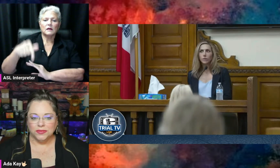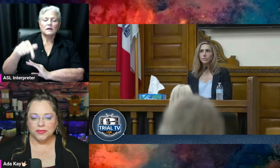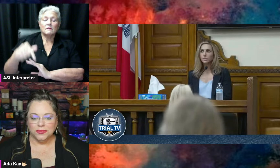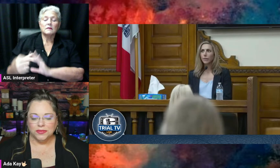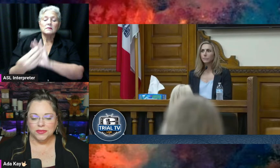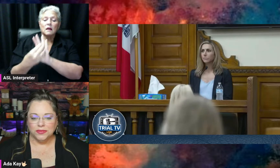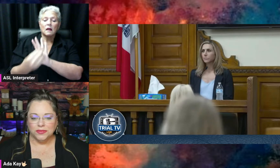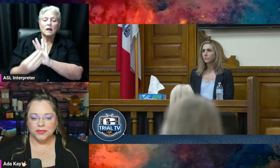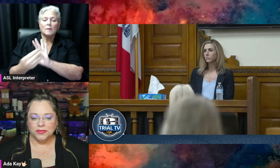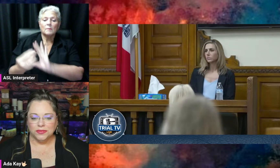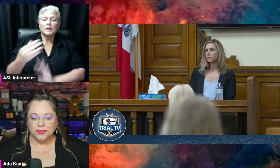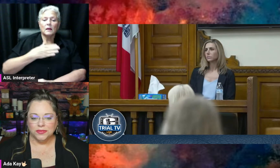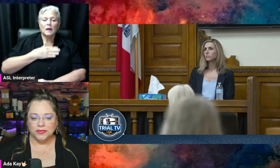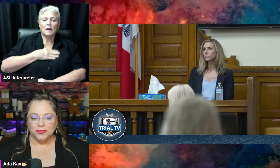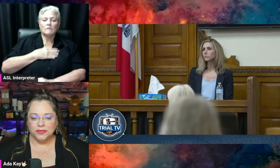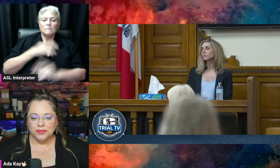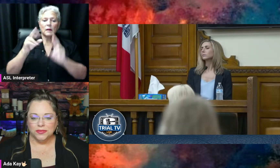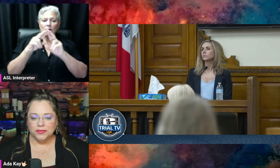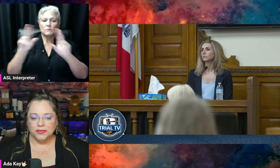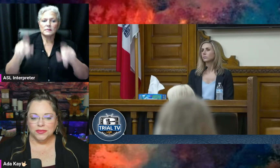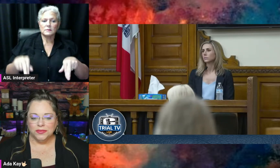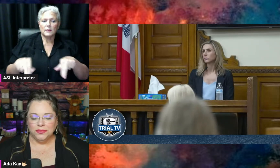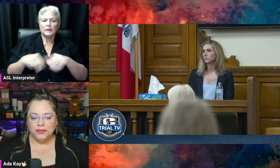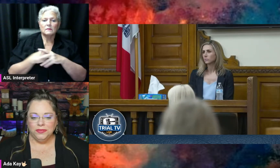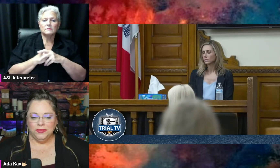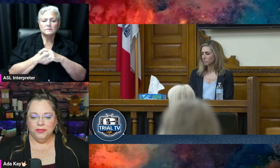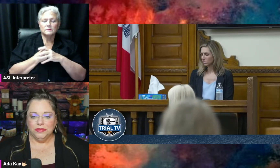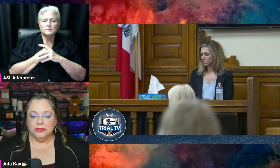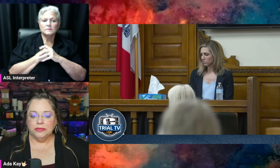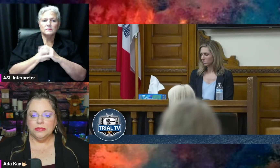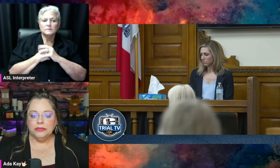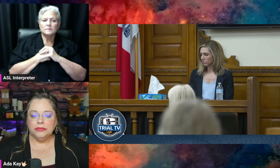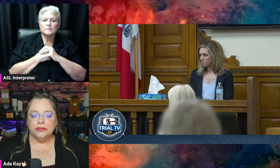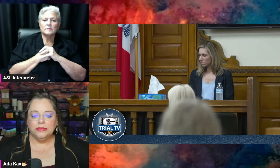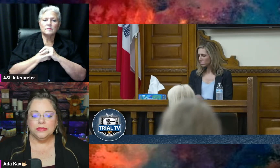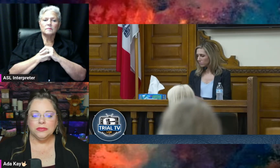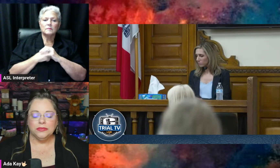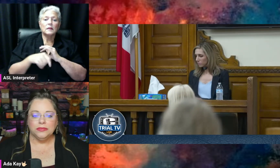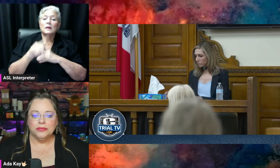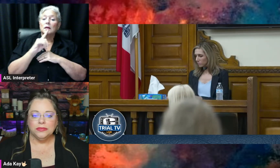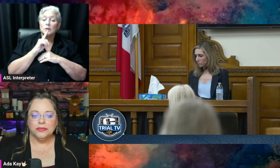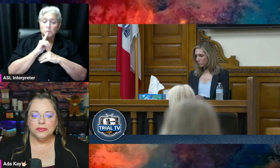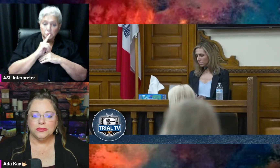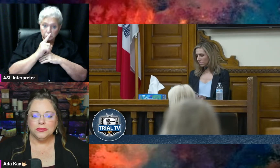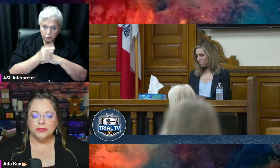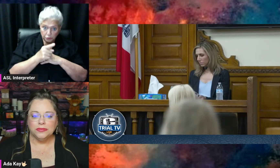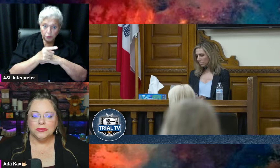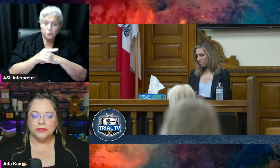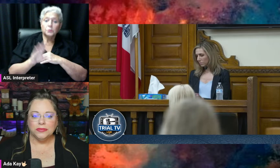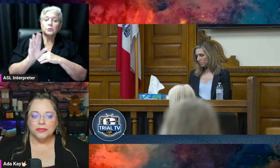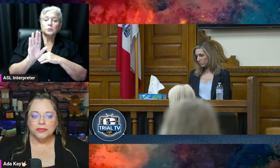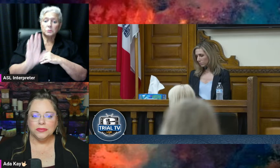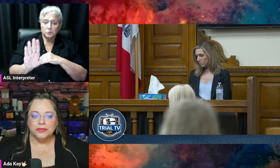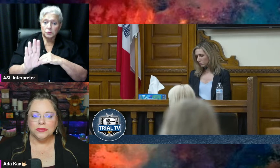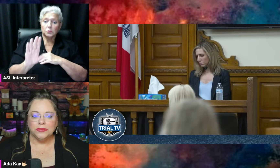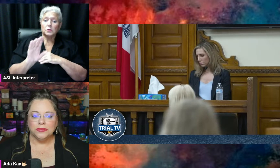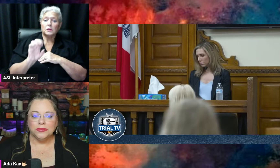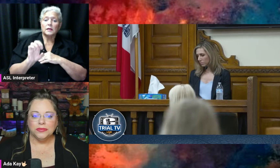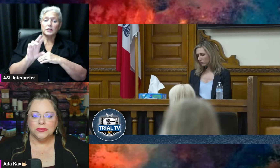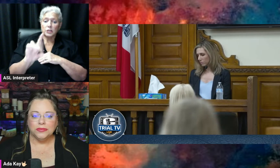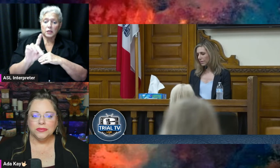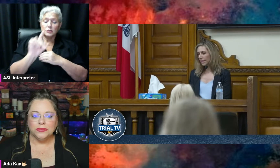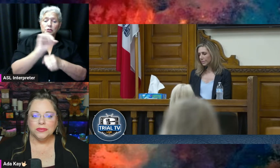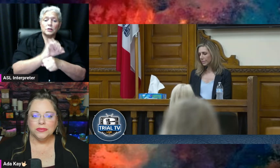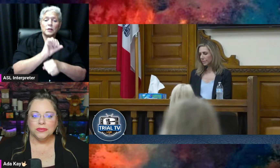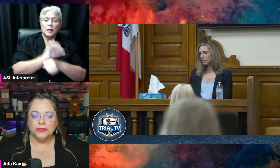CV or my resume. Is that true and accurate reflection of your educational and work